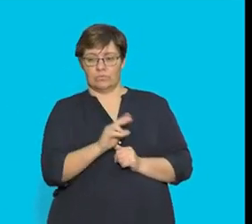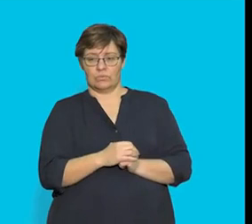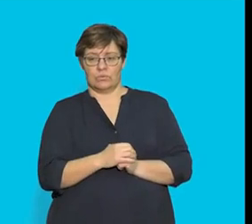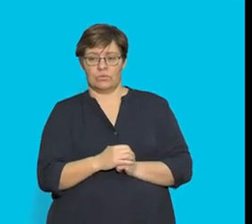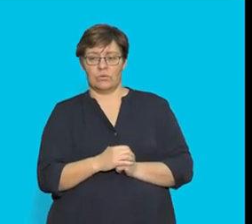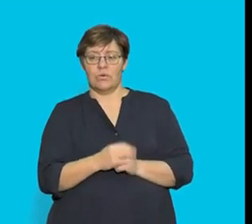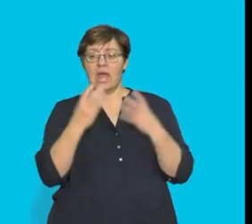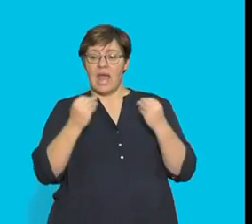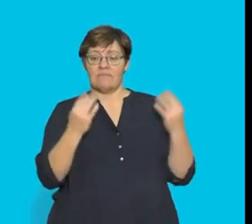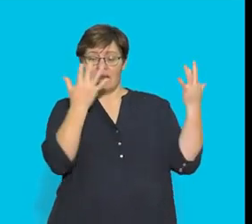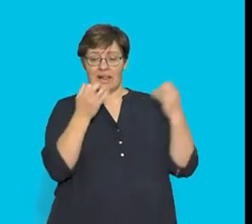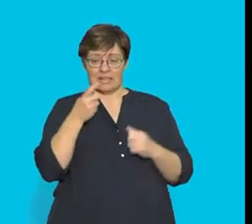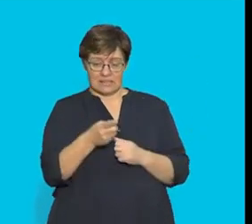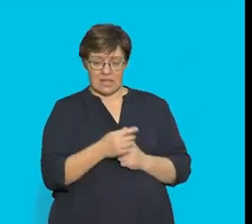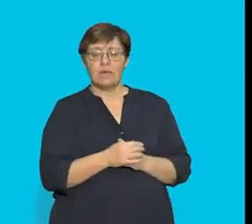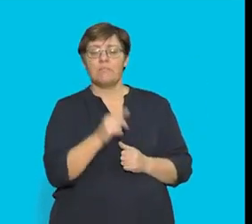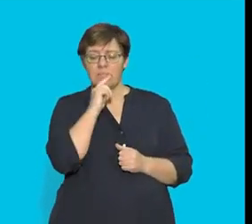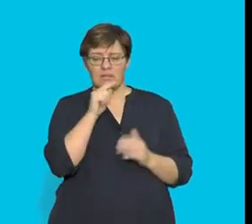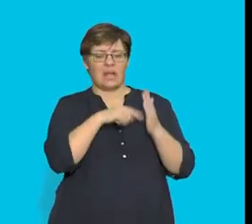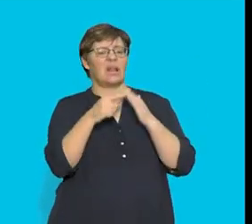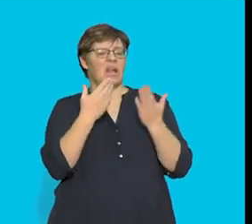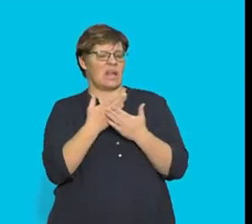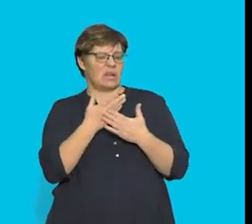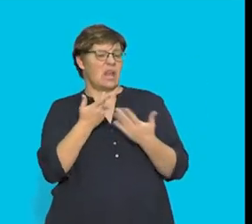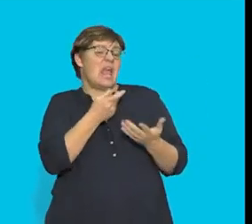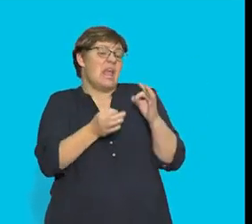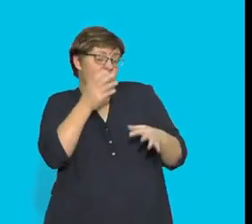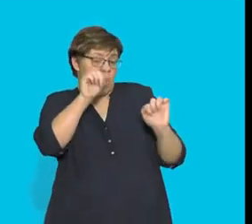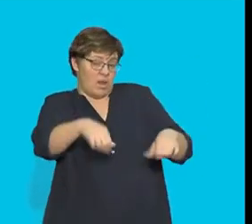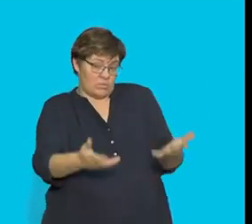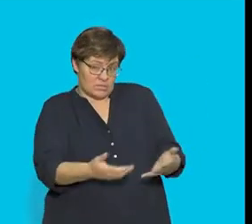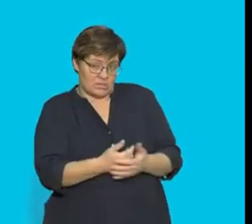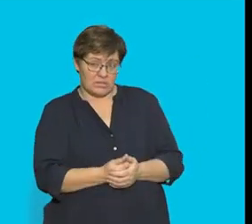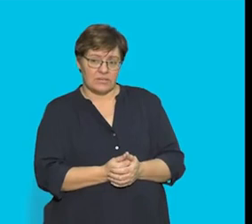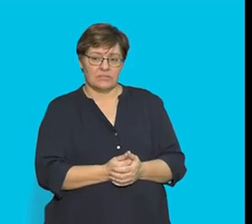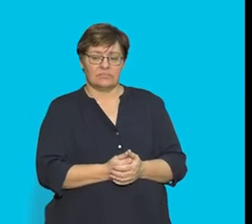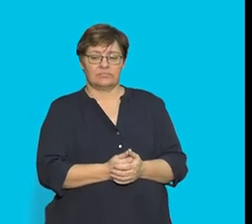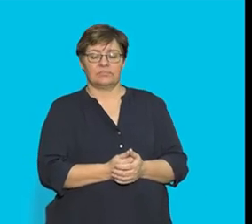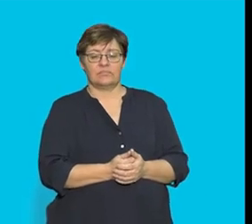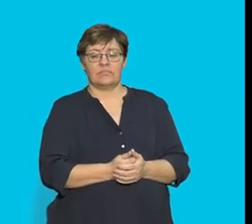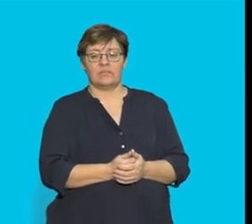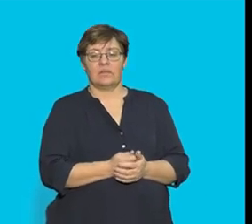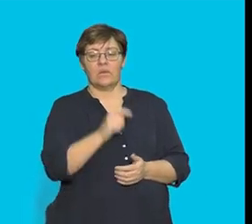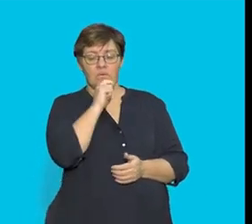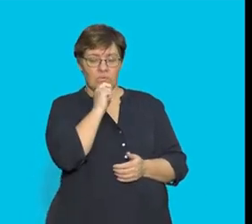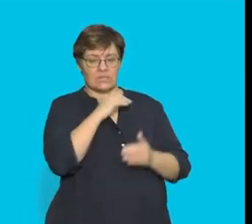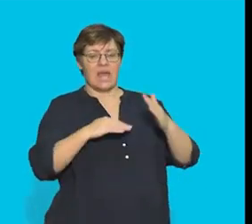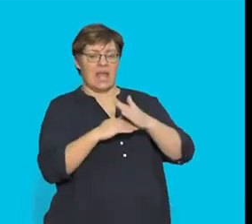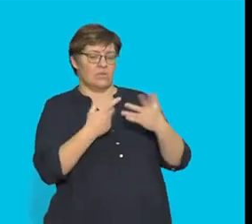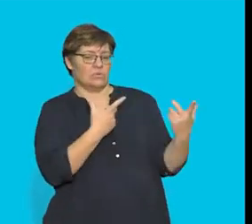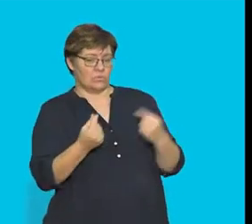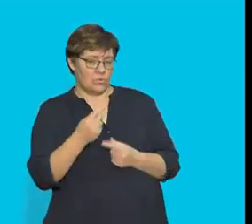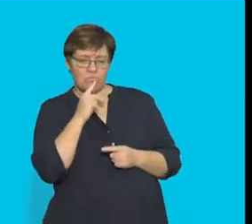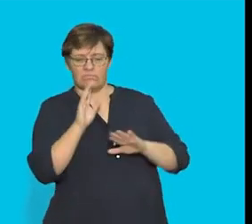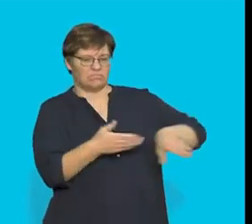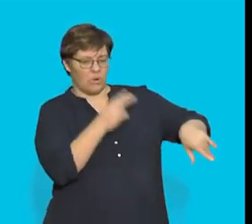over 2. Now if you had a calculator, you could have just done it with the calculator if you were allowed to use the calculator. We're going to use this